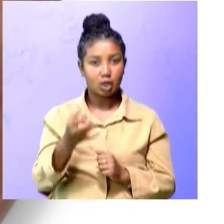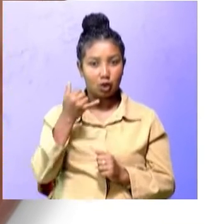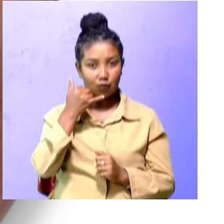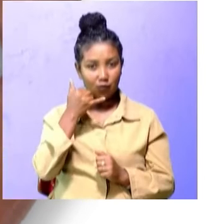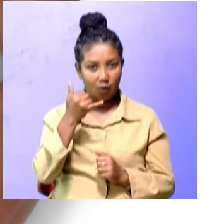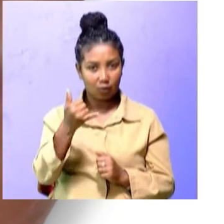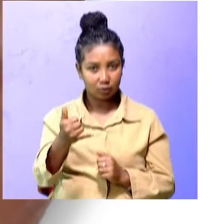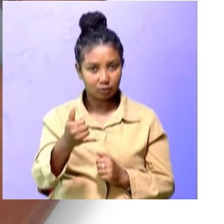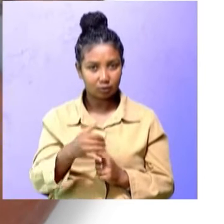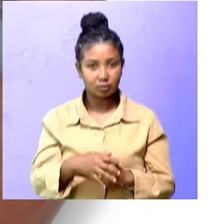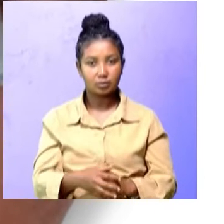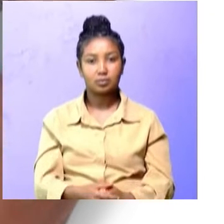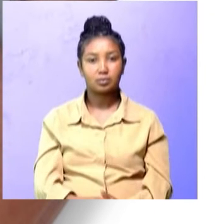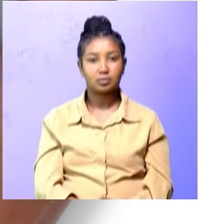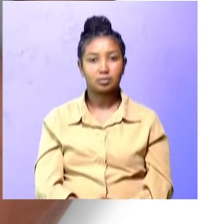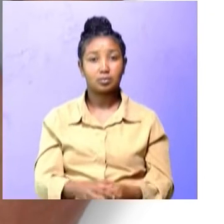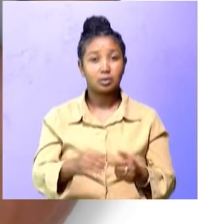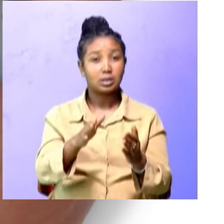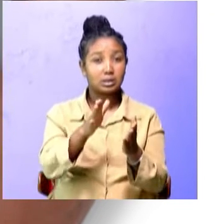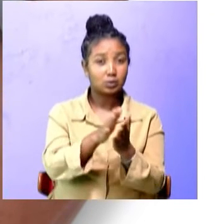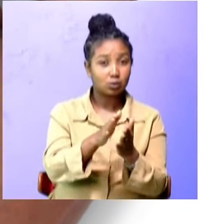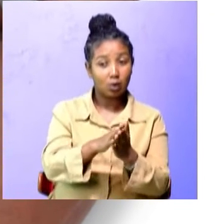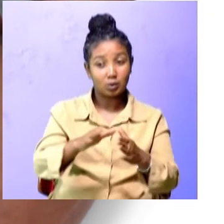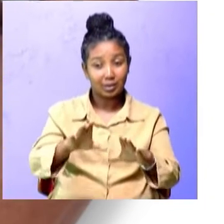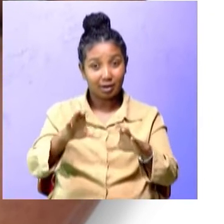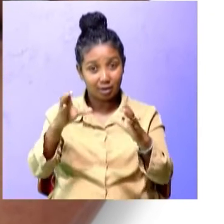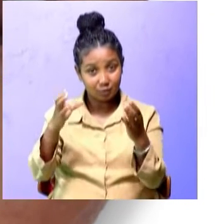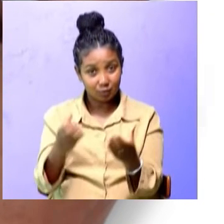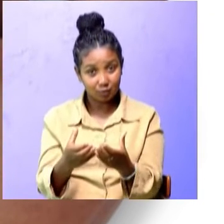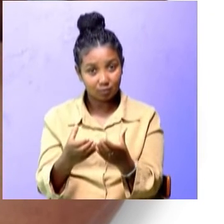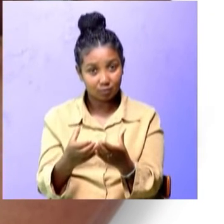phone at school or in a classroom,